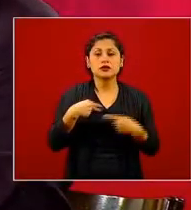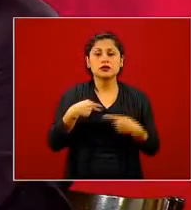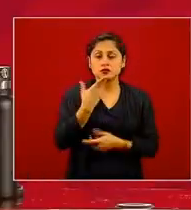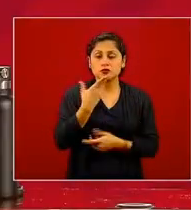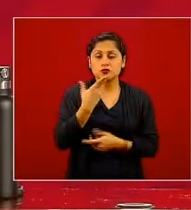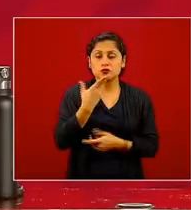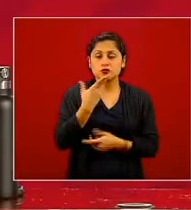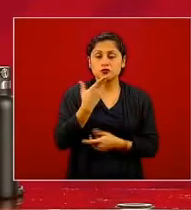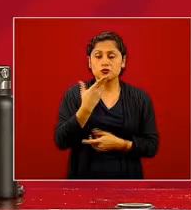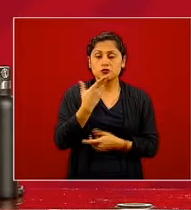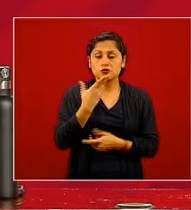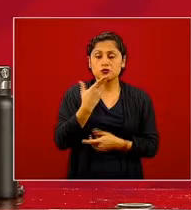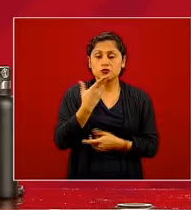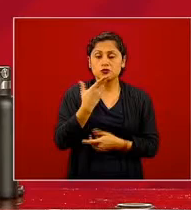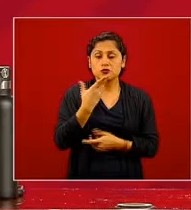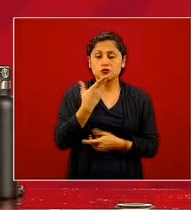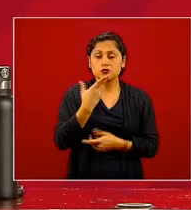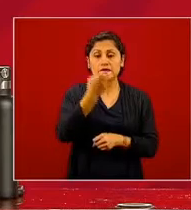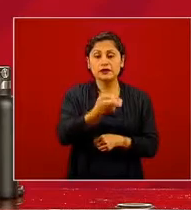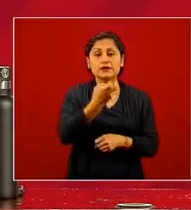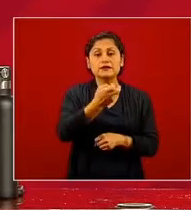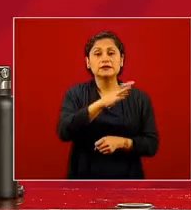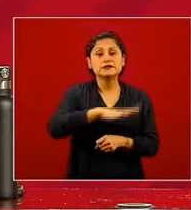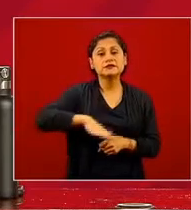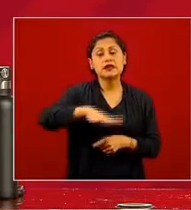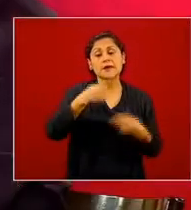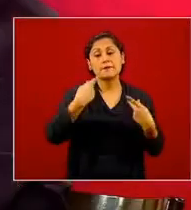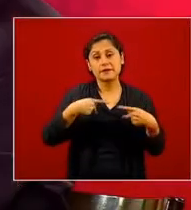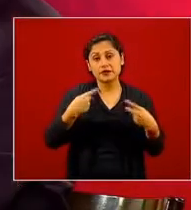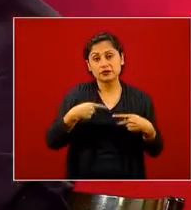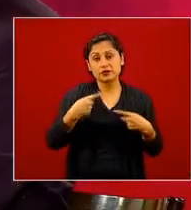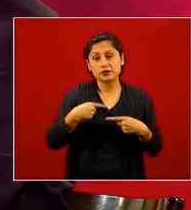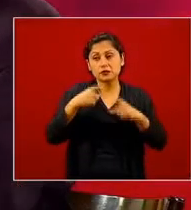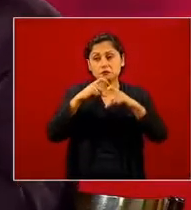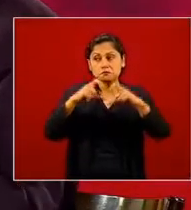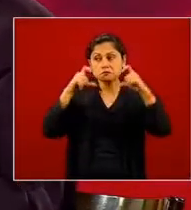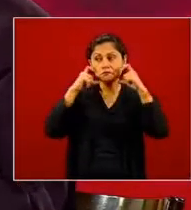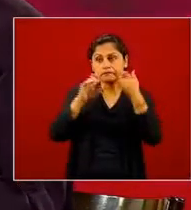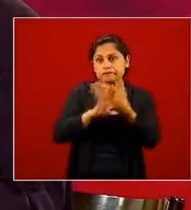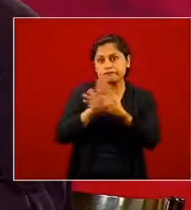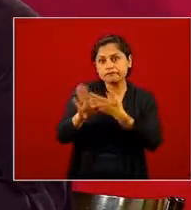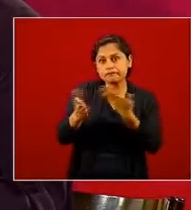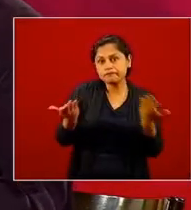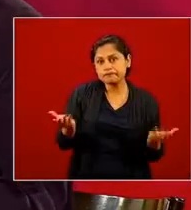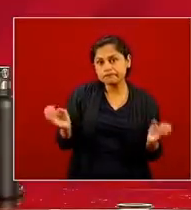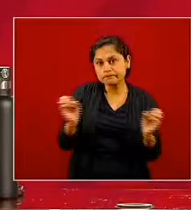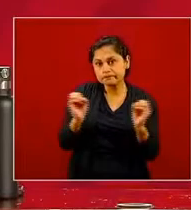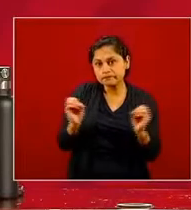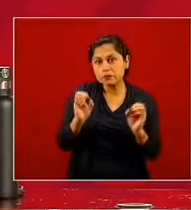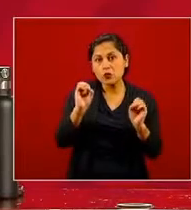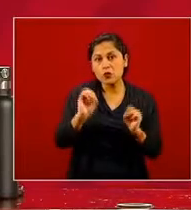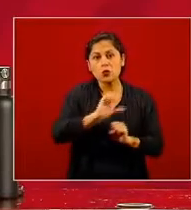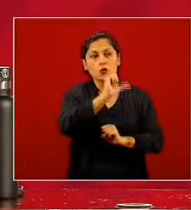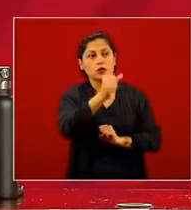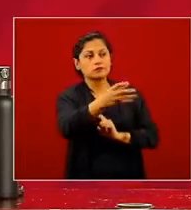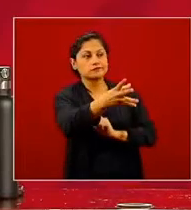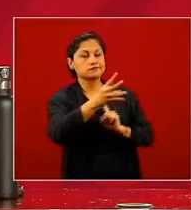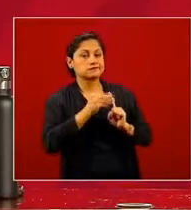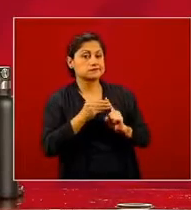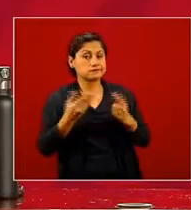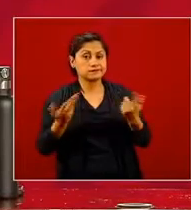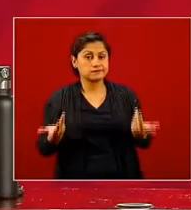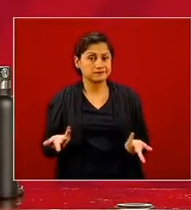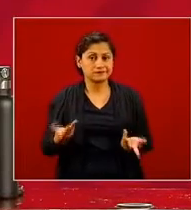people cannot will probably not wear it appropriately, and that means that more people might